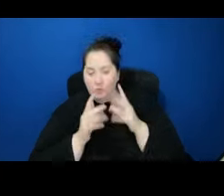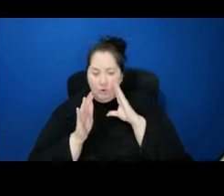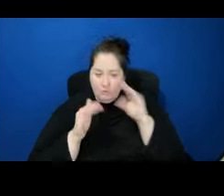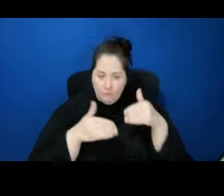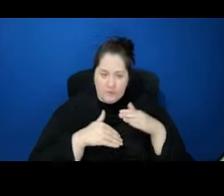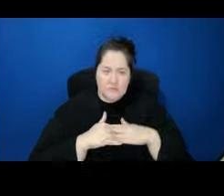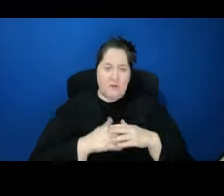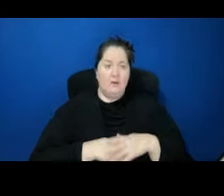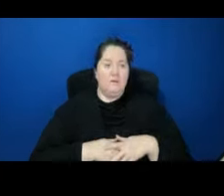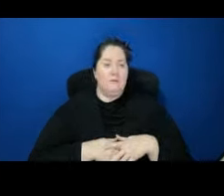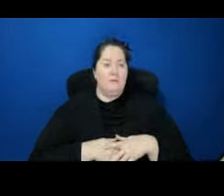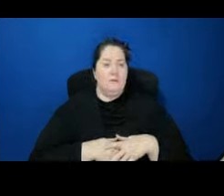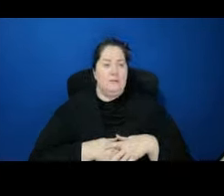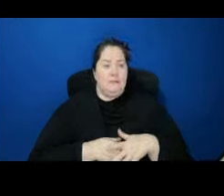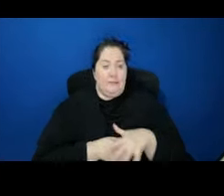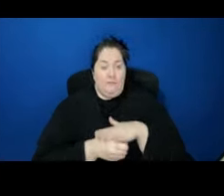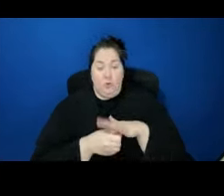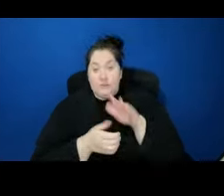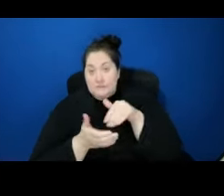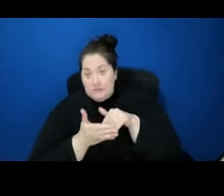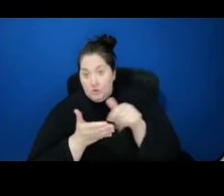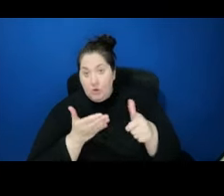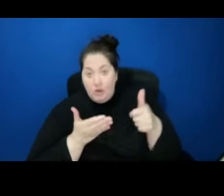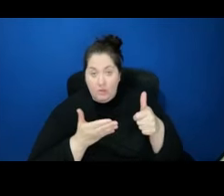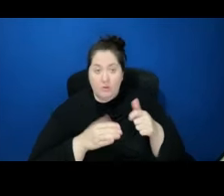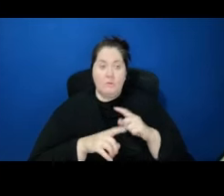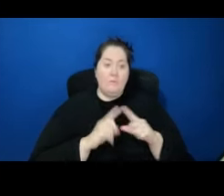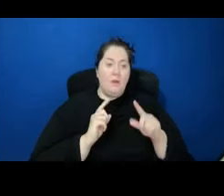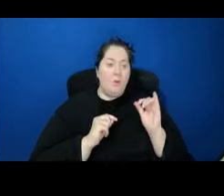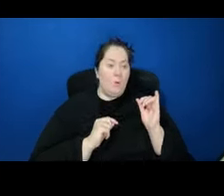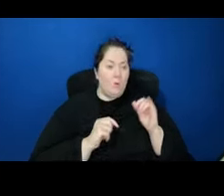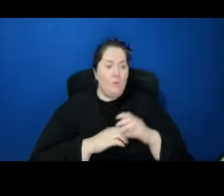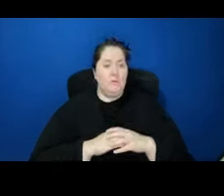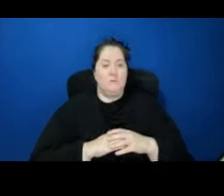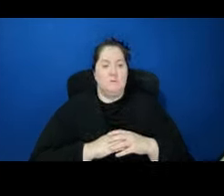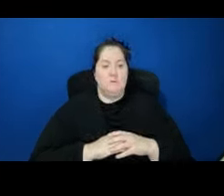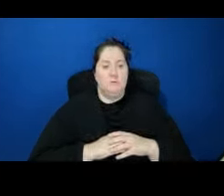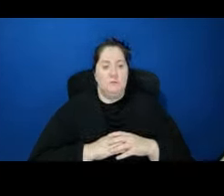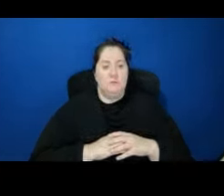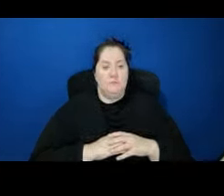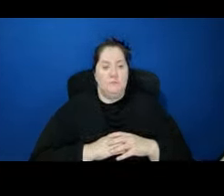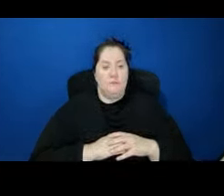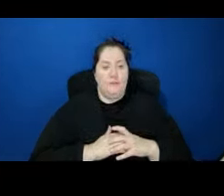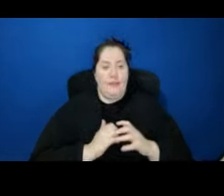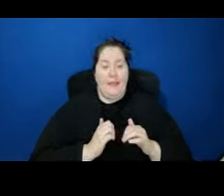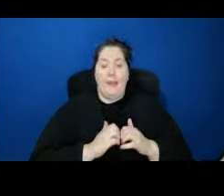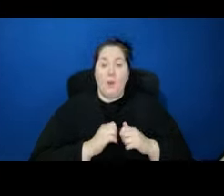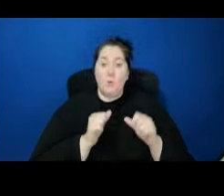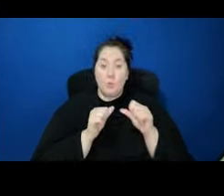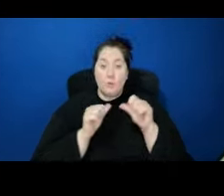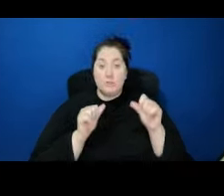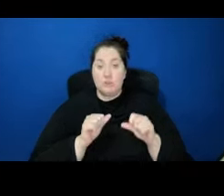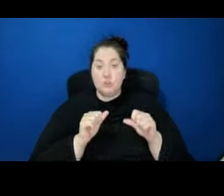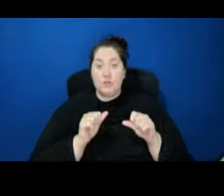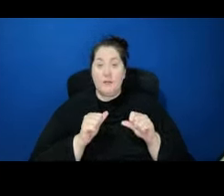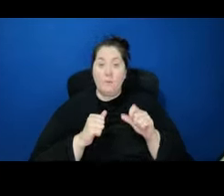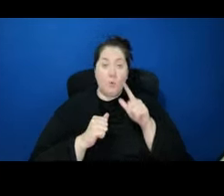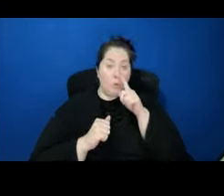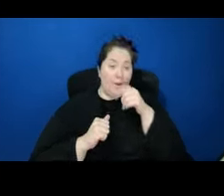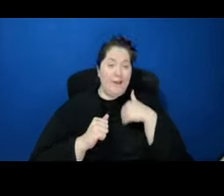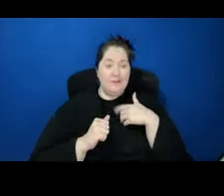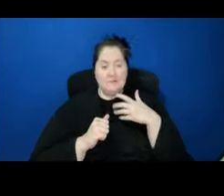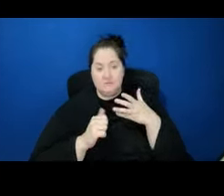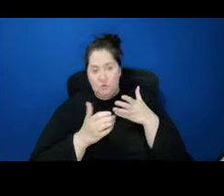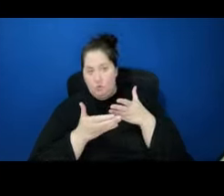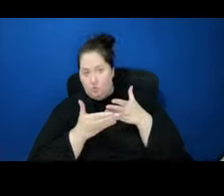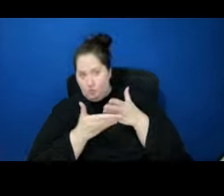growth, like neighborhood centers and others, but also how we shape the right-of-way and our transportation